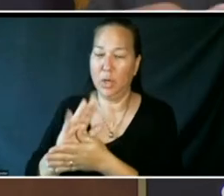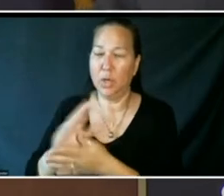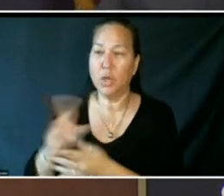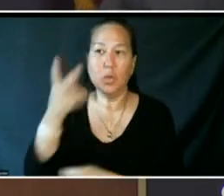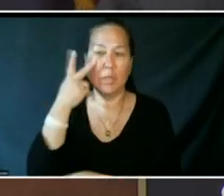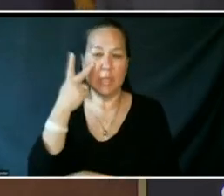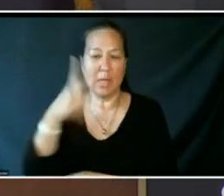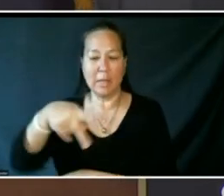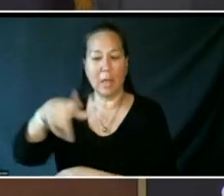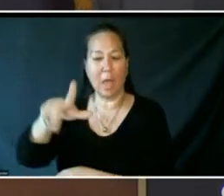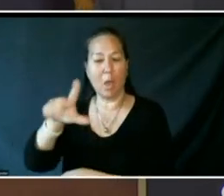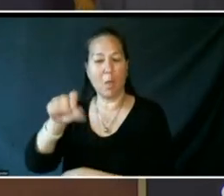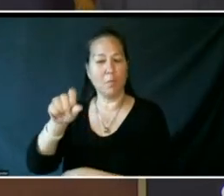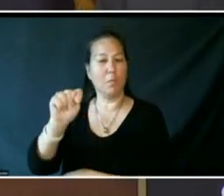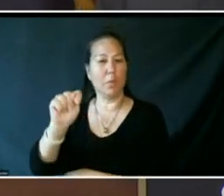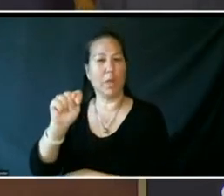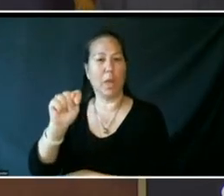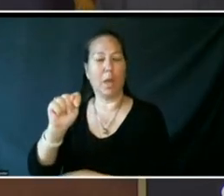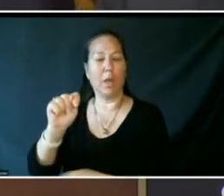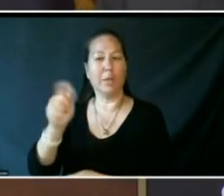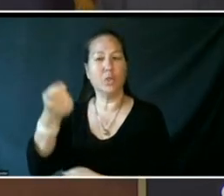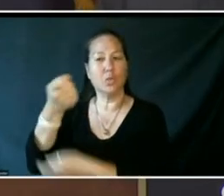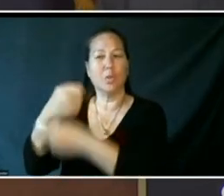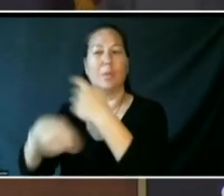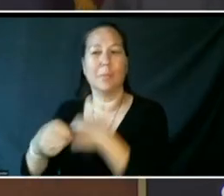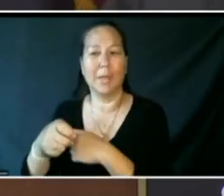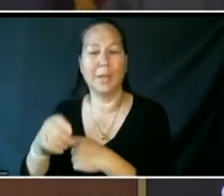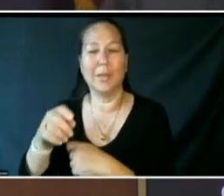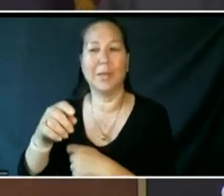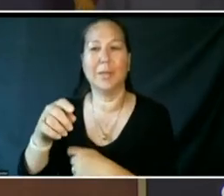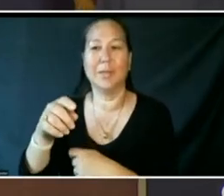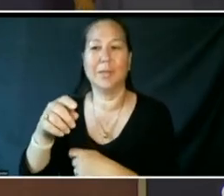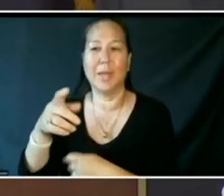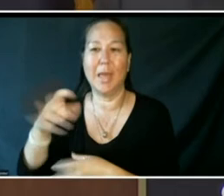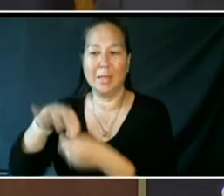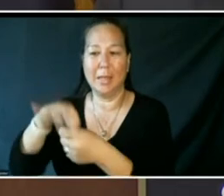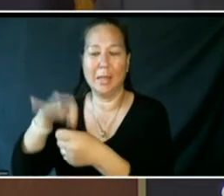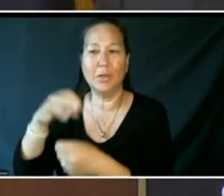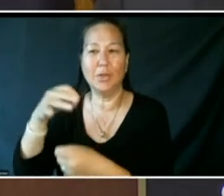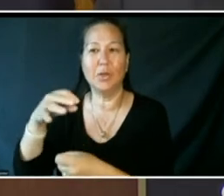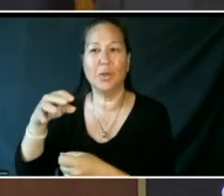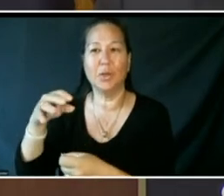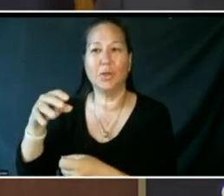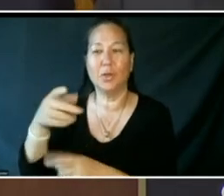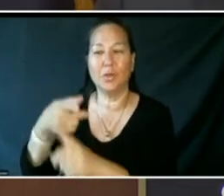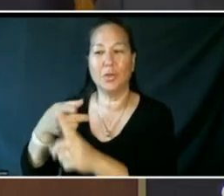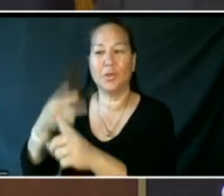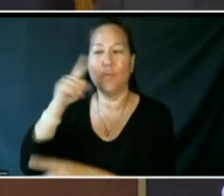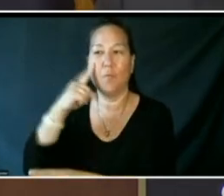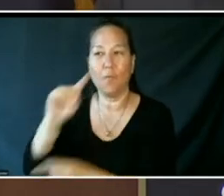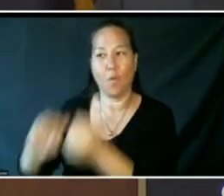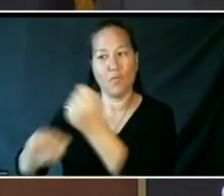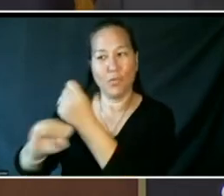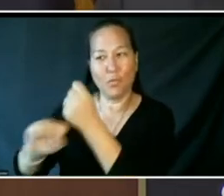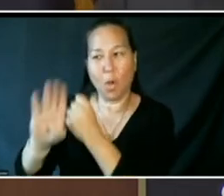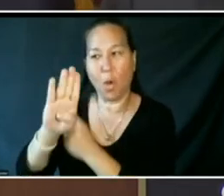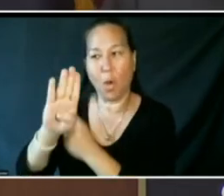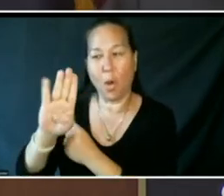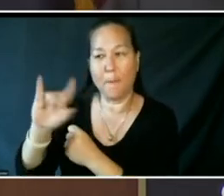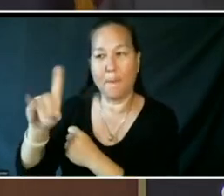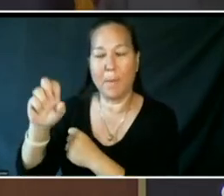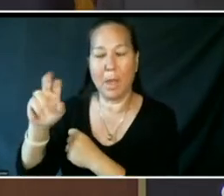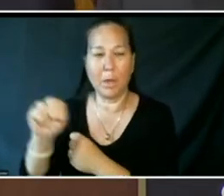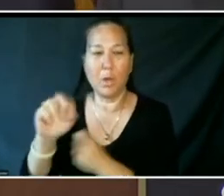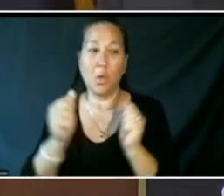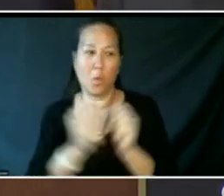Biden electors with fake electors not chosen by the voters. You'll hear how this campaign convinced these fake electors to cast